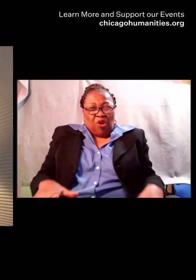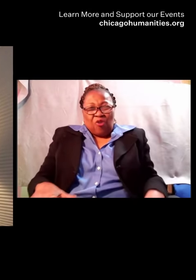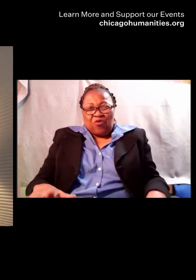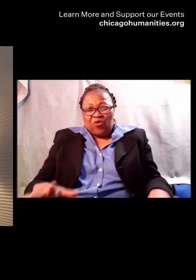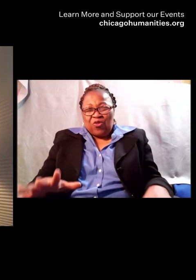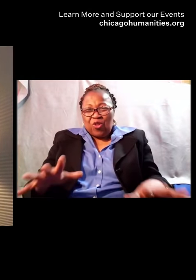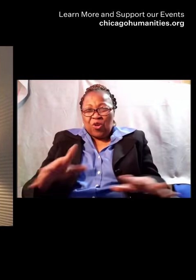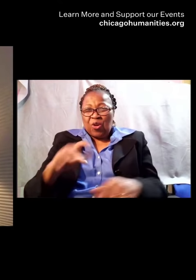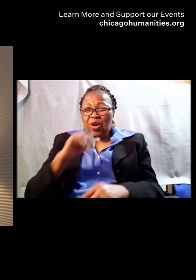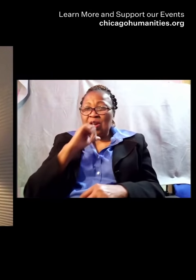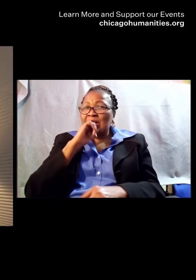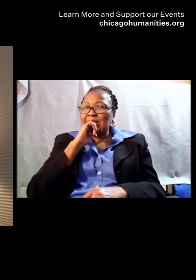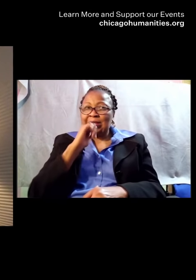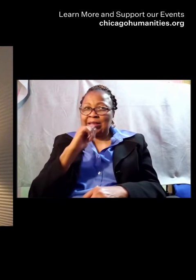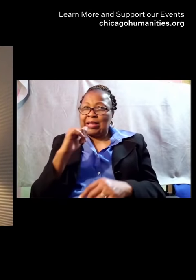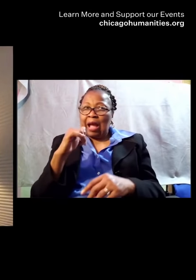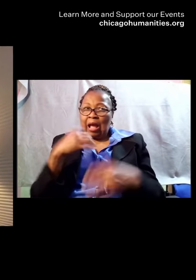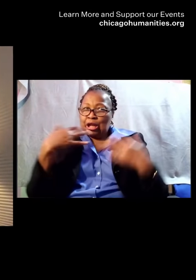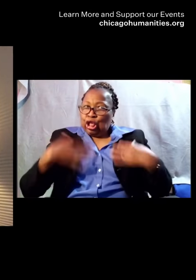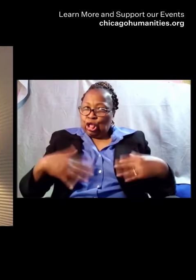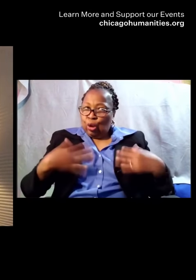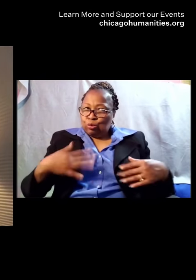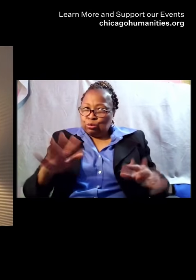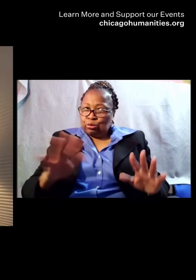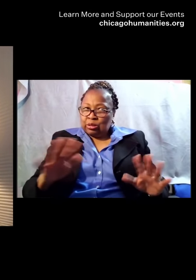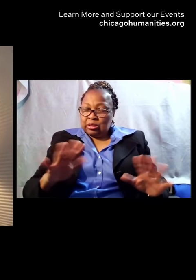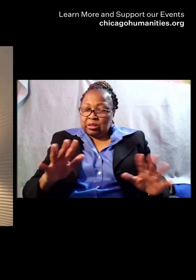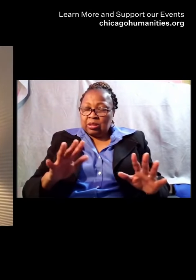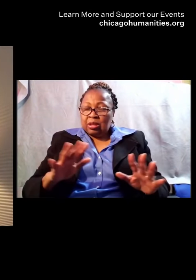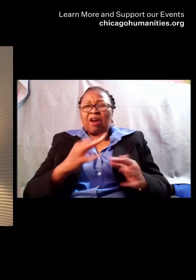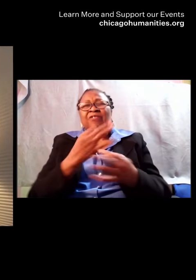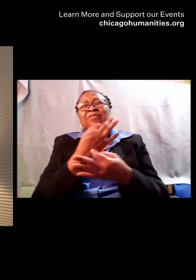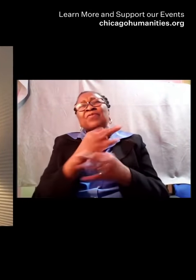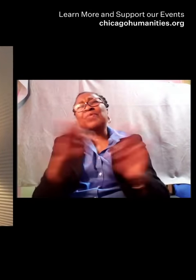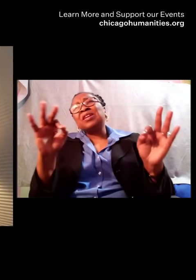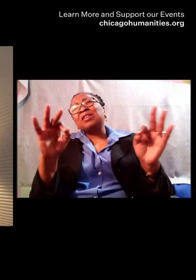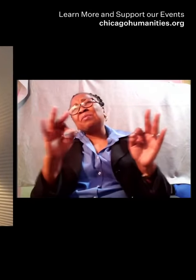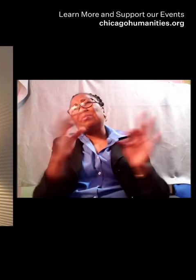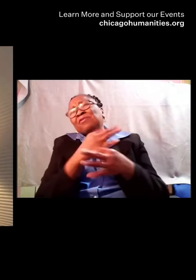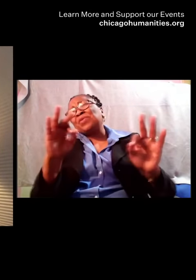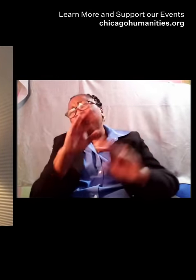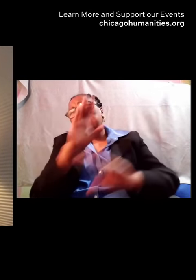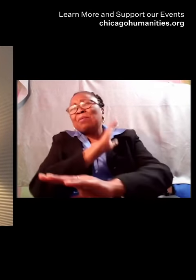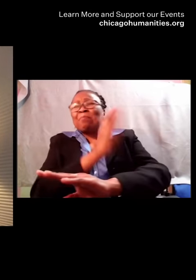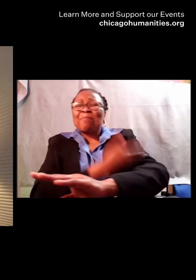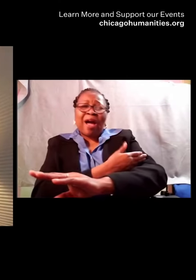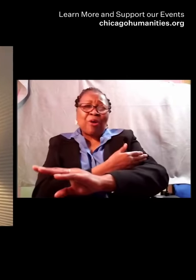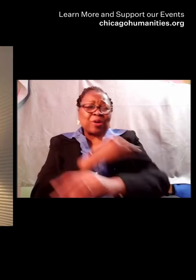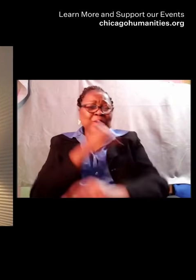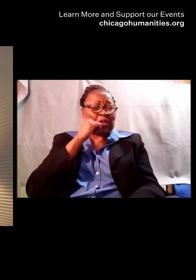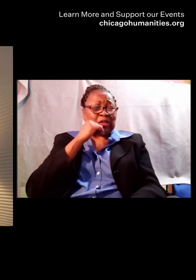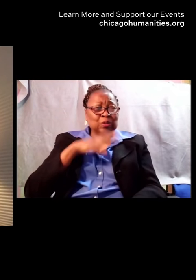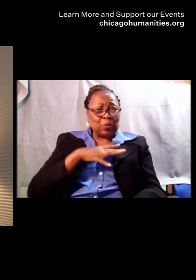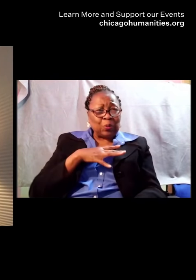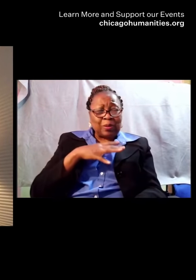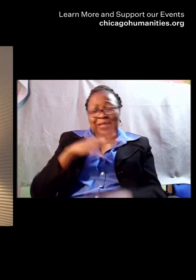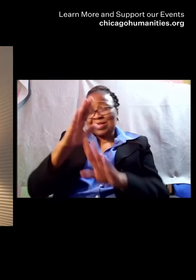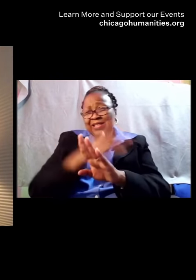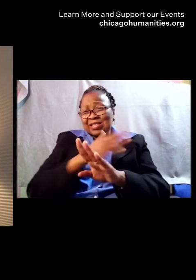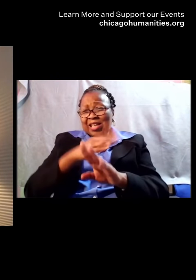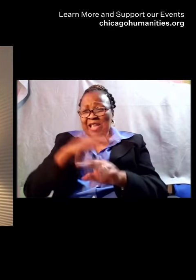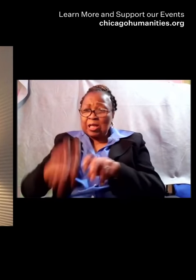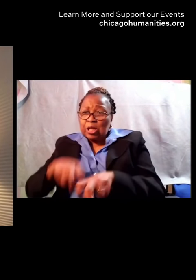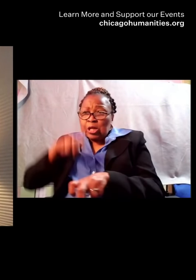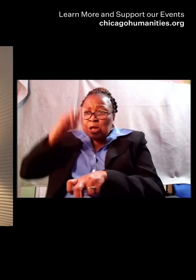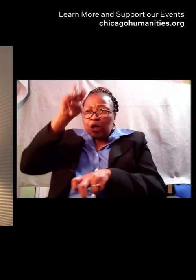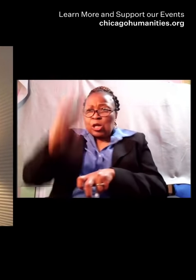a sweater. Oh, freedom, freedom and power, they sing as they lope over bridges, bums